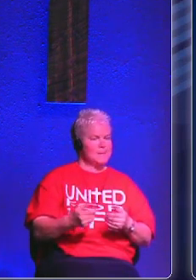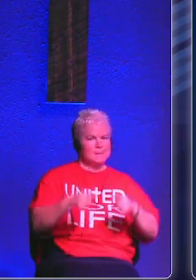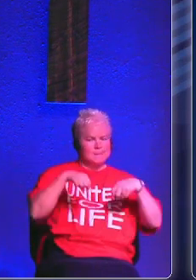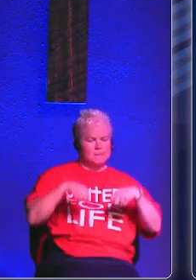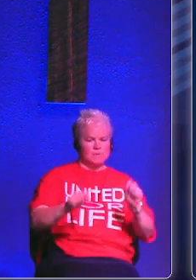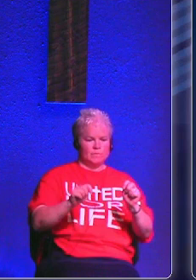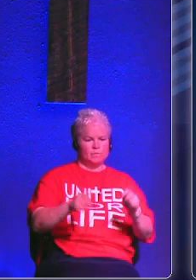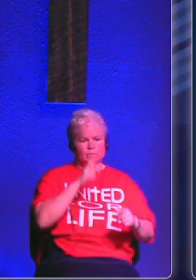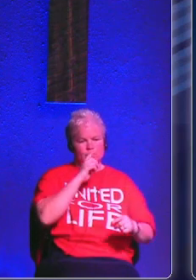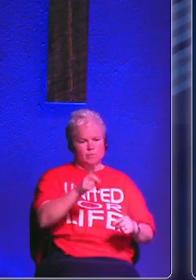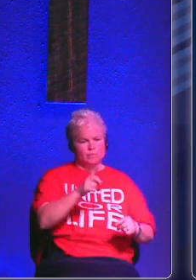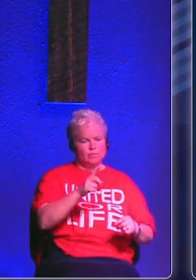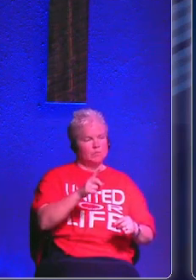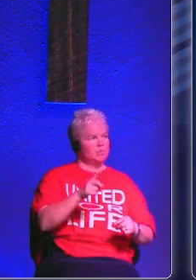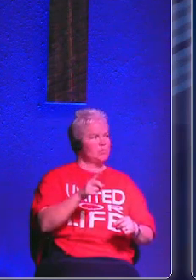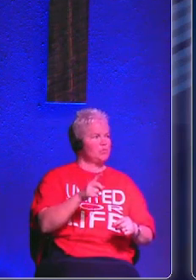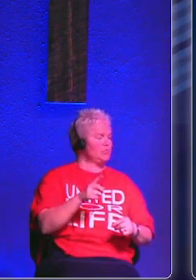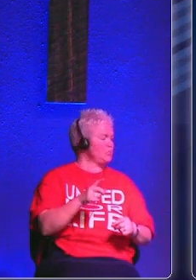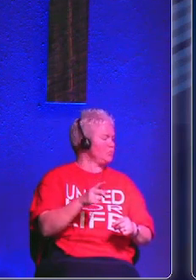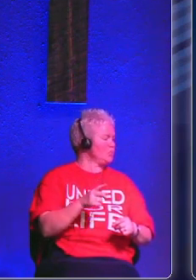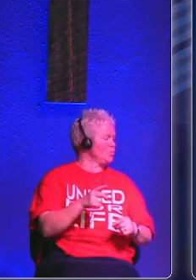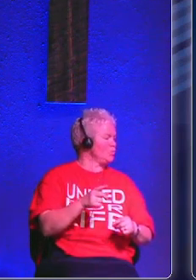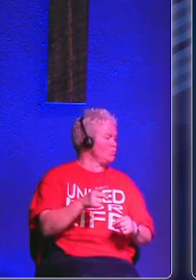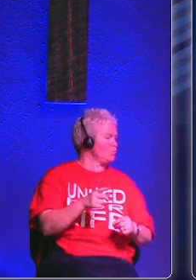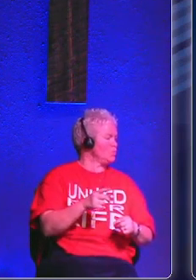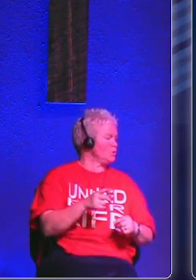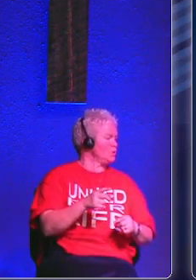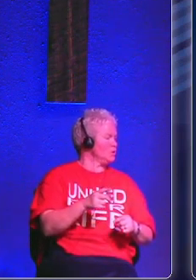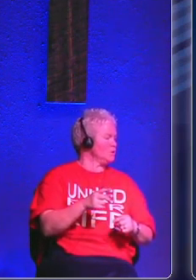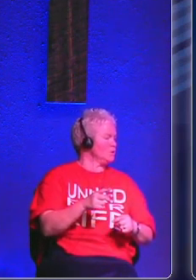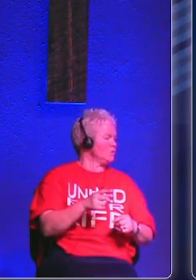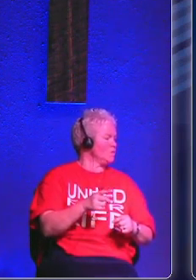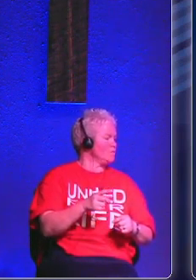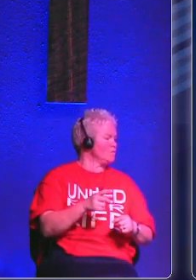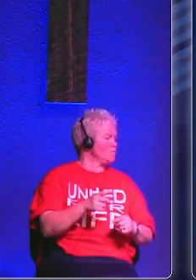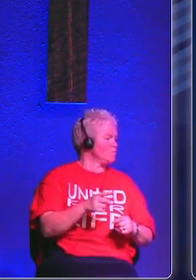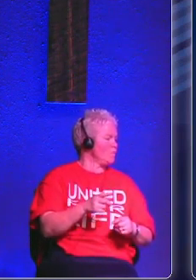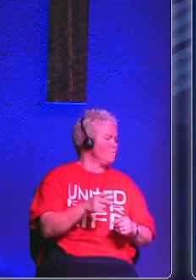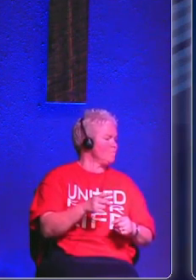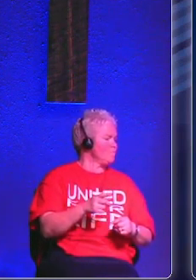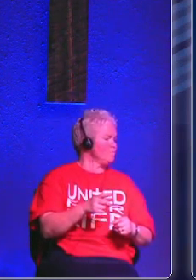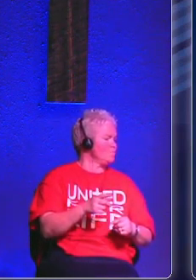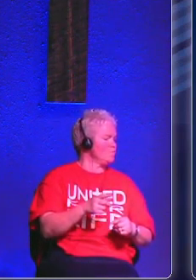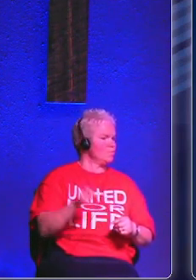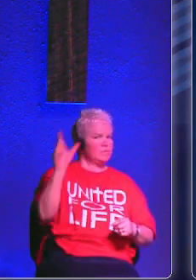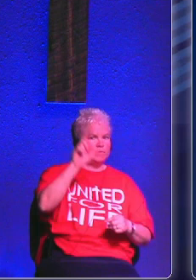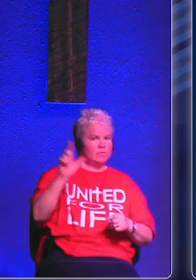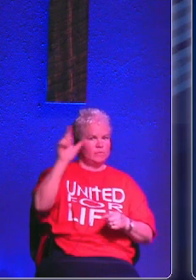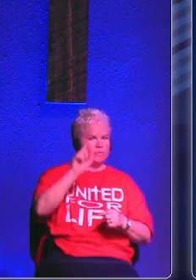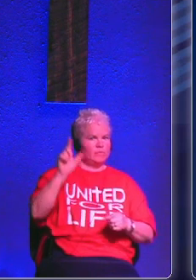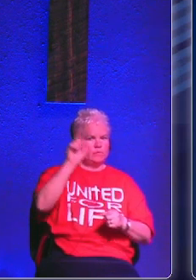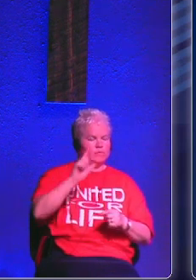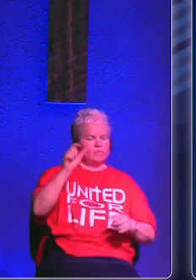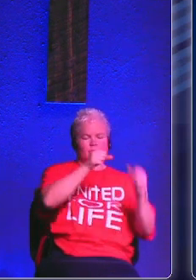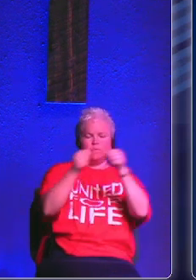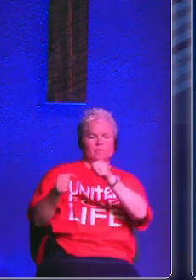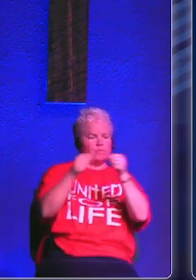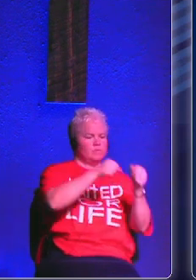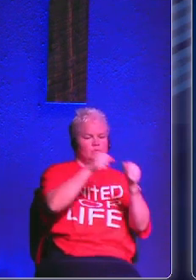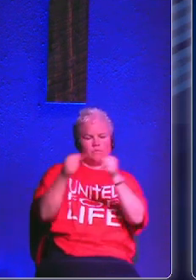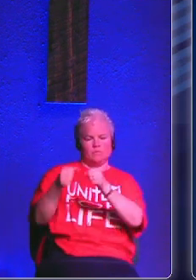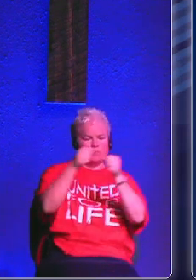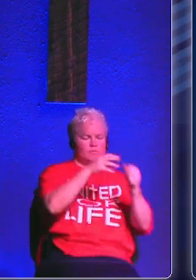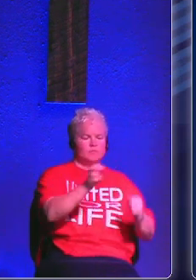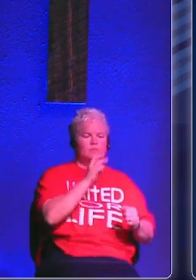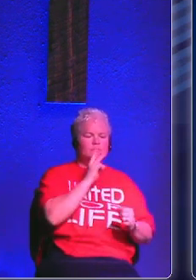tries to tell you that, and be like, you got like a lemon of a car you want to sell me too? Maybe some